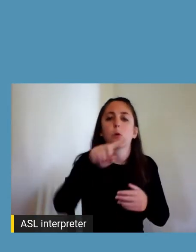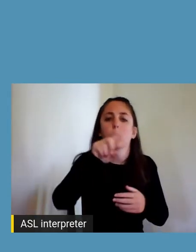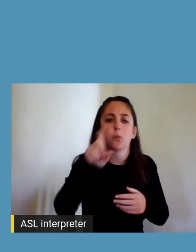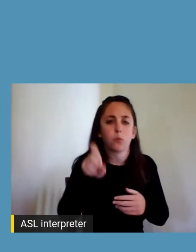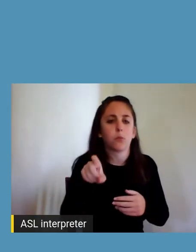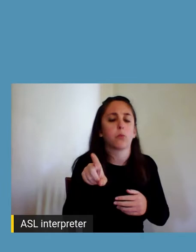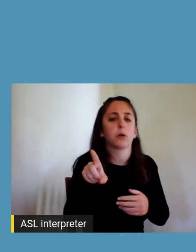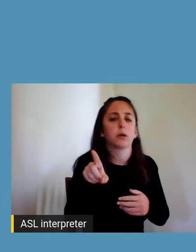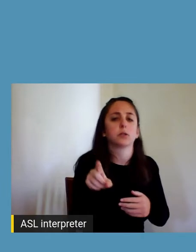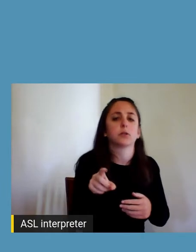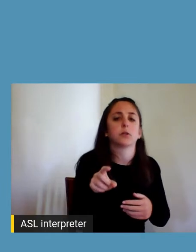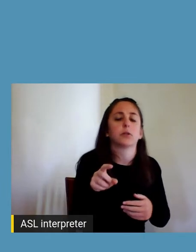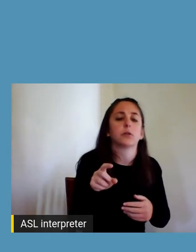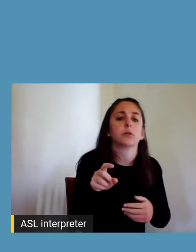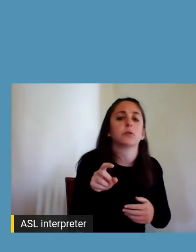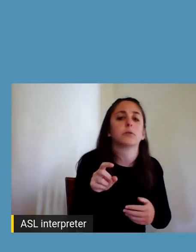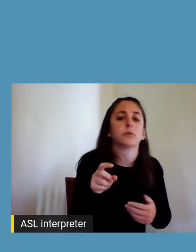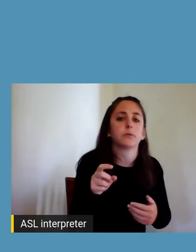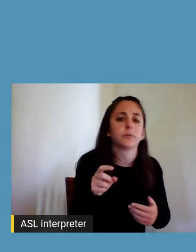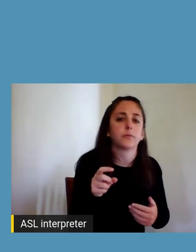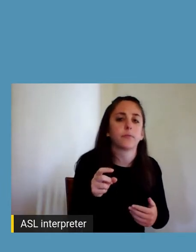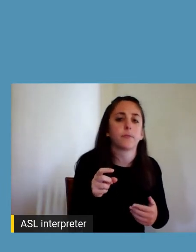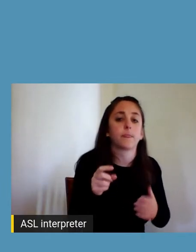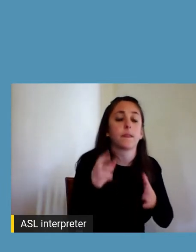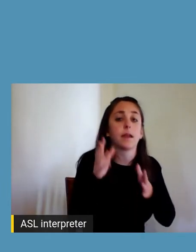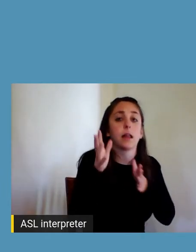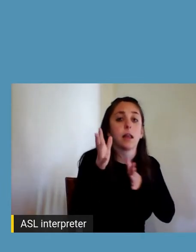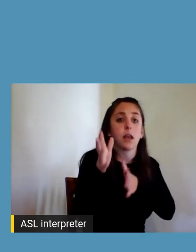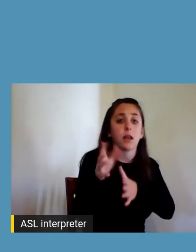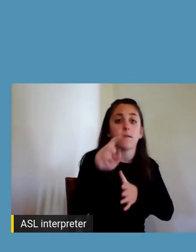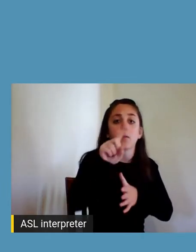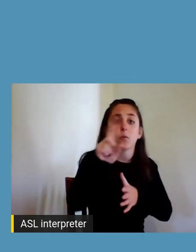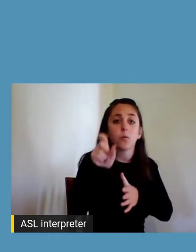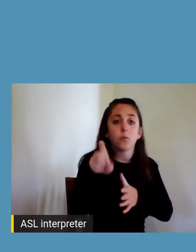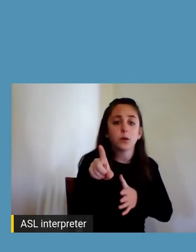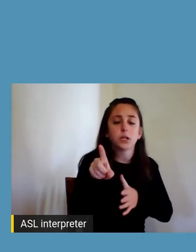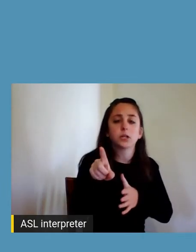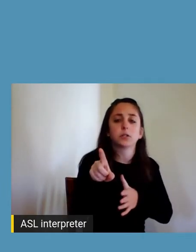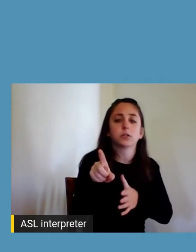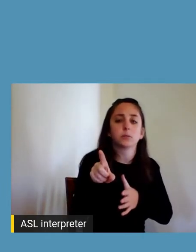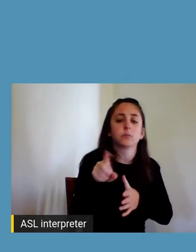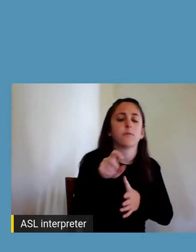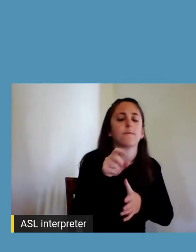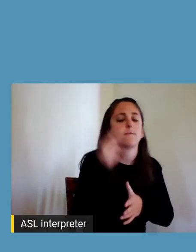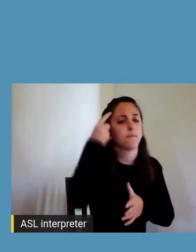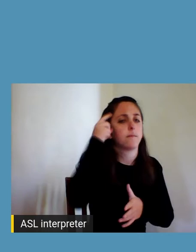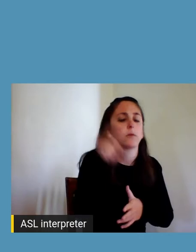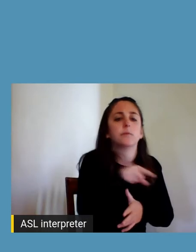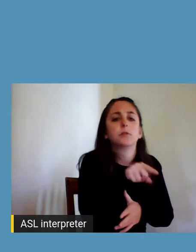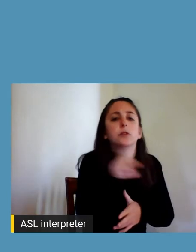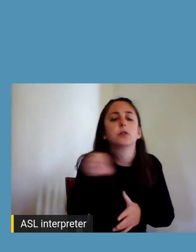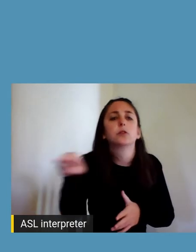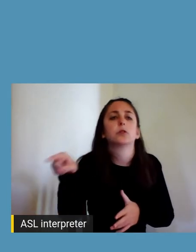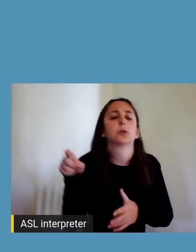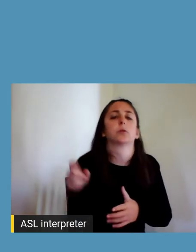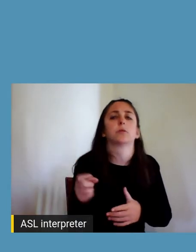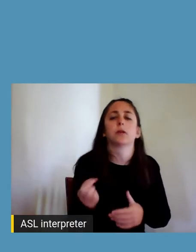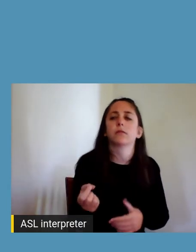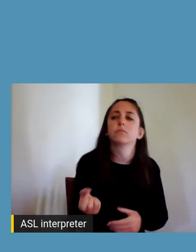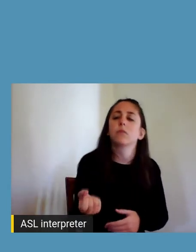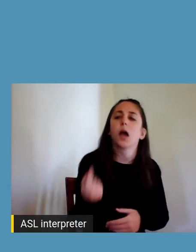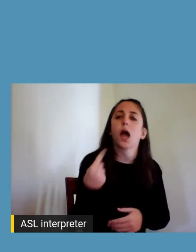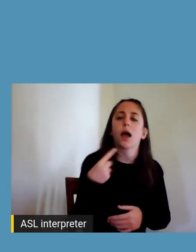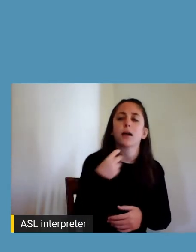it's 1, 2, 3, 4, and I left questions there for you, which are the questions that I ask myself when